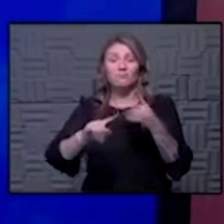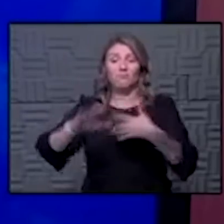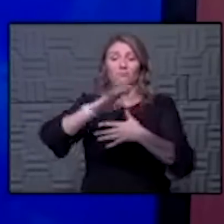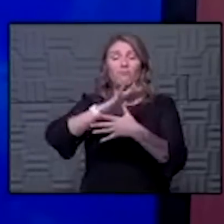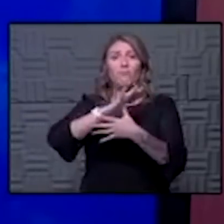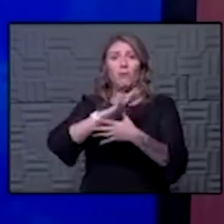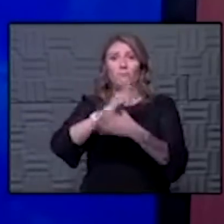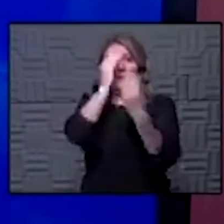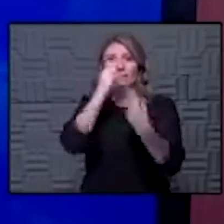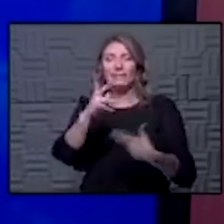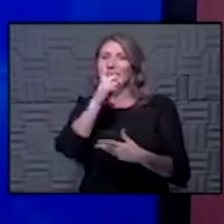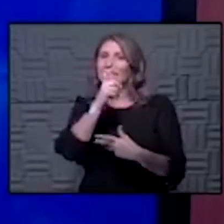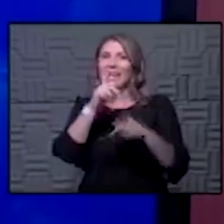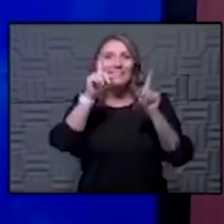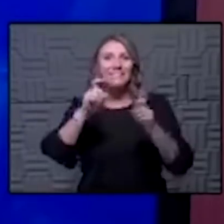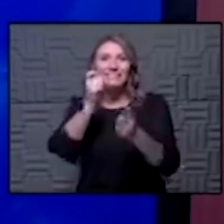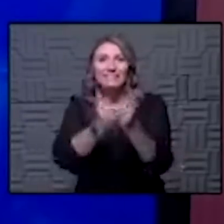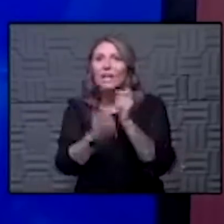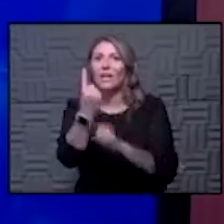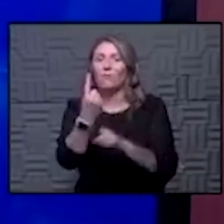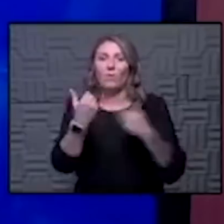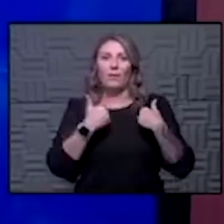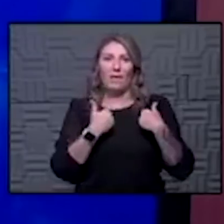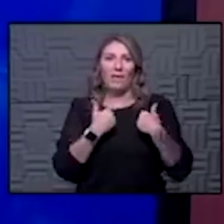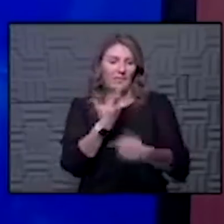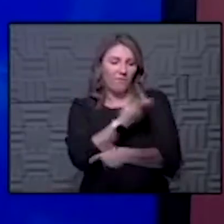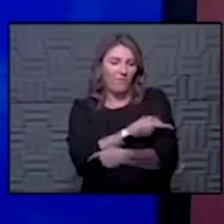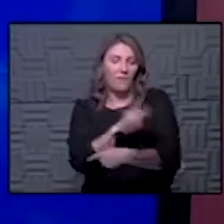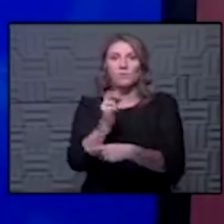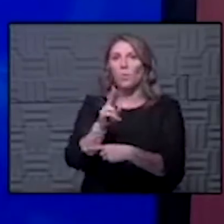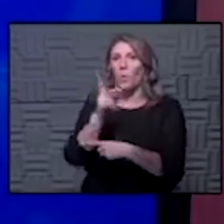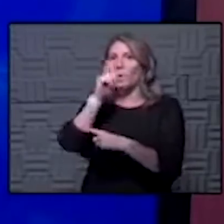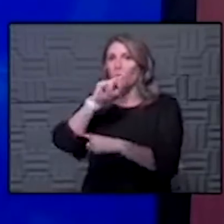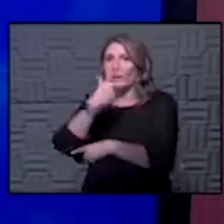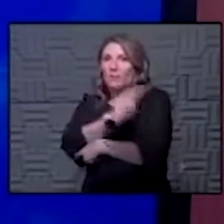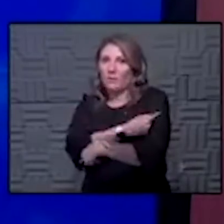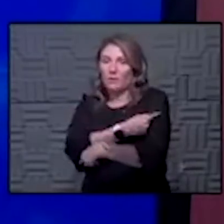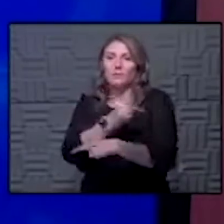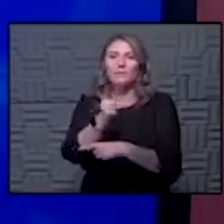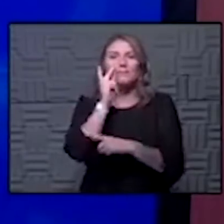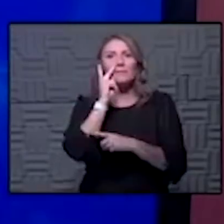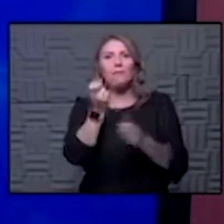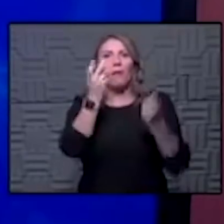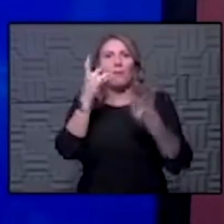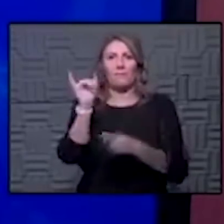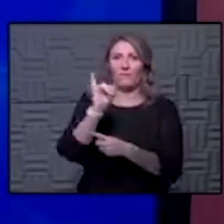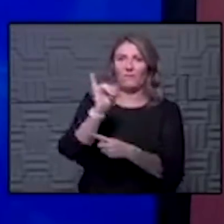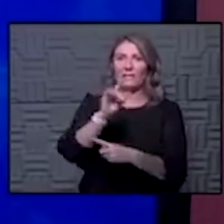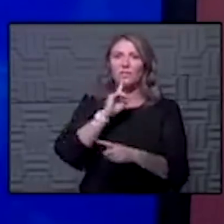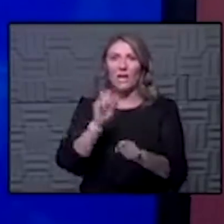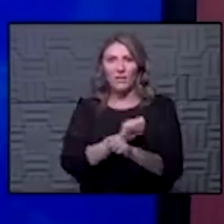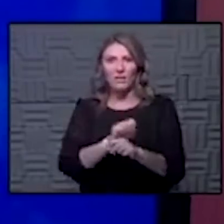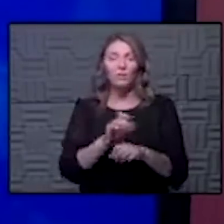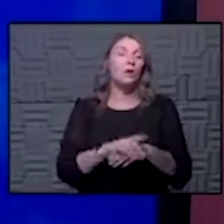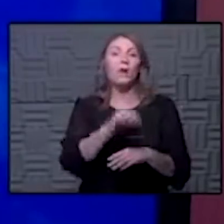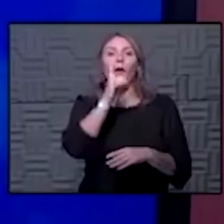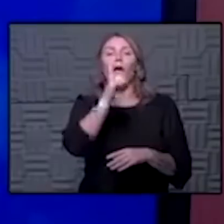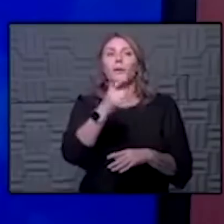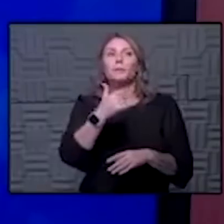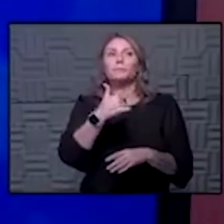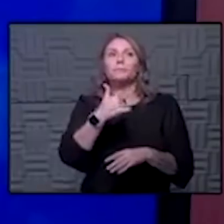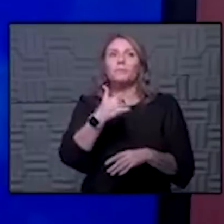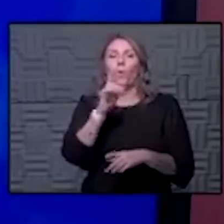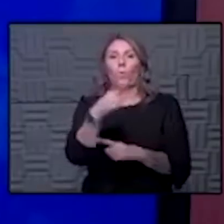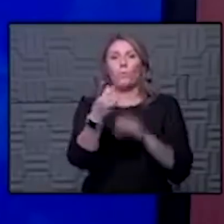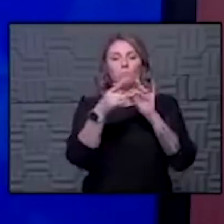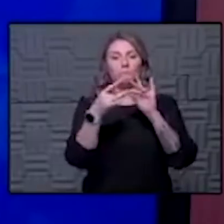actually test everyone yet that had the vaccine or that was in the placebo group to see how many infections there were. And I only bring that up not because I think